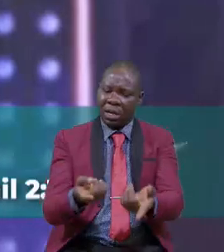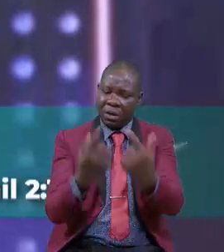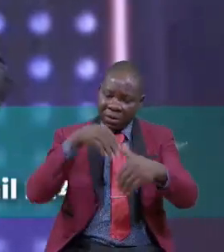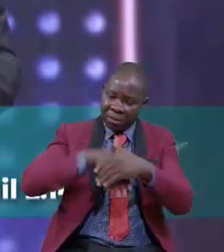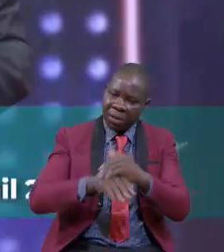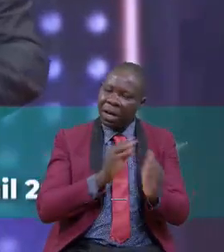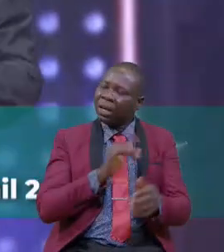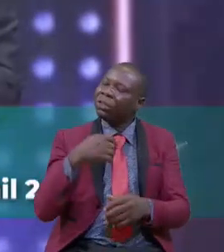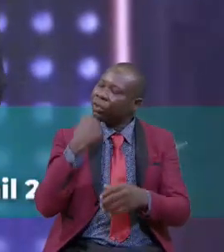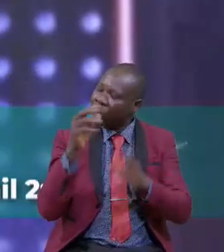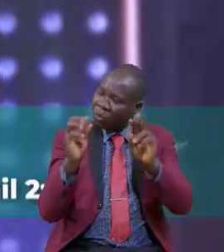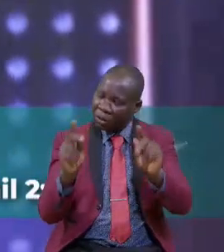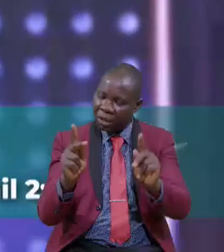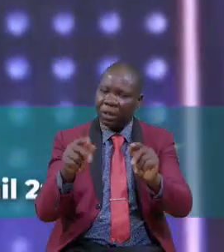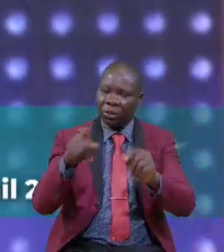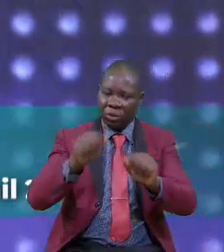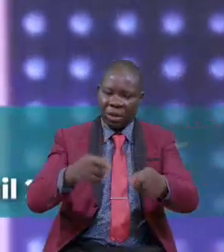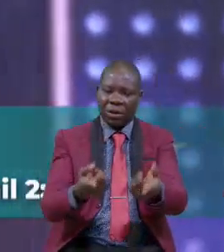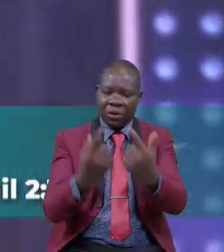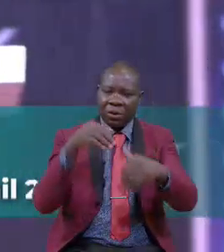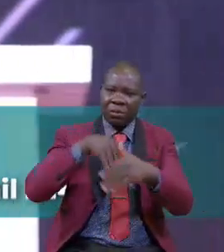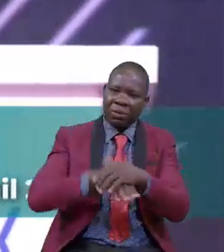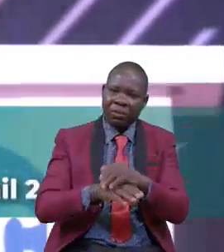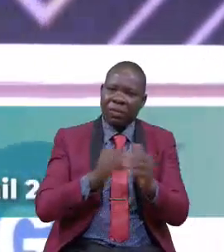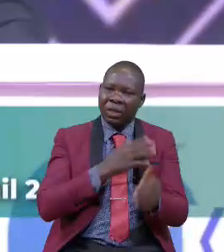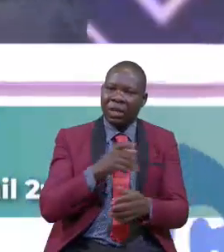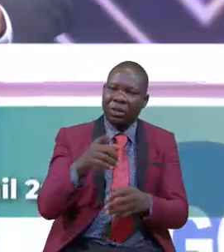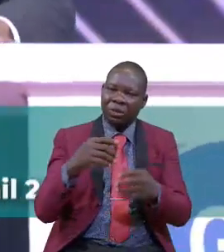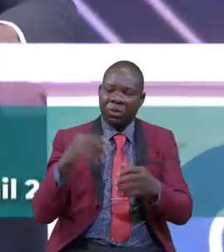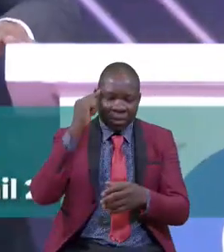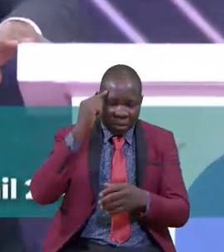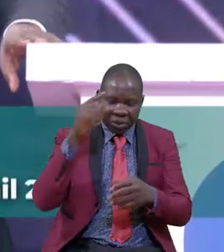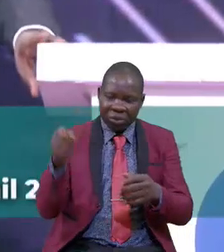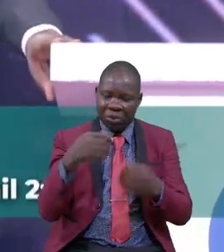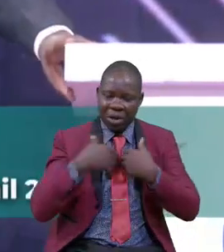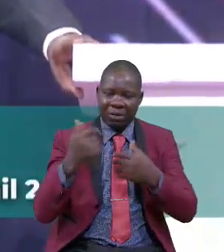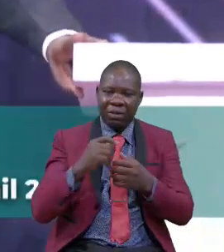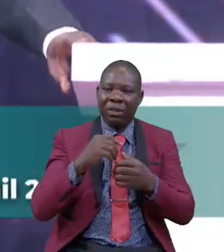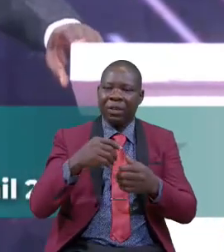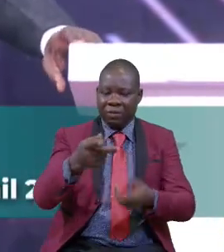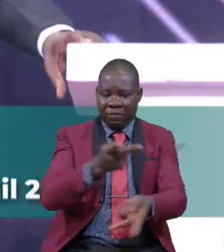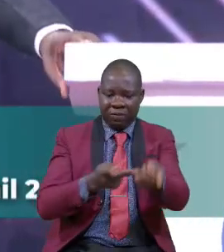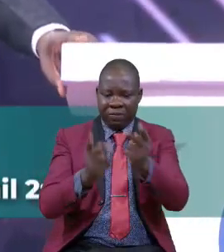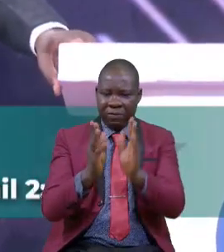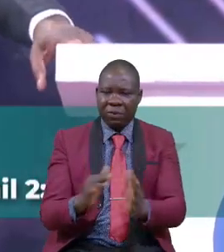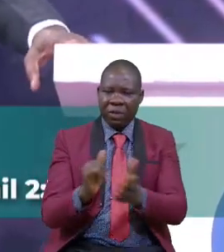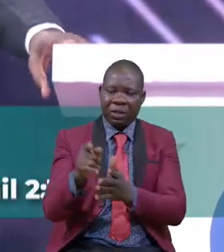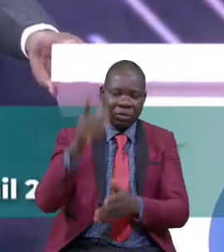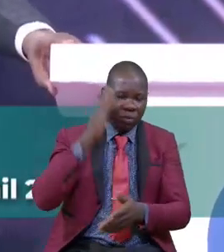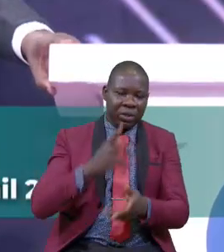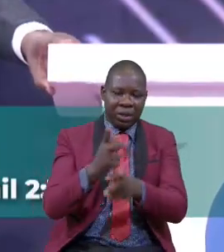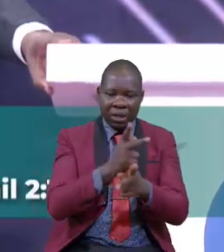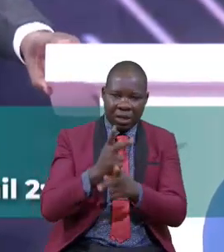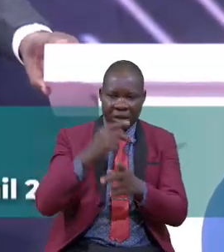comes in, and you thought you had a guest you are going to take care of, but you have a guest in Christ that